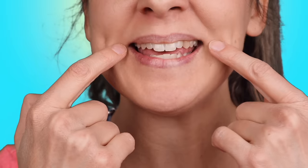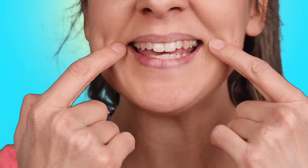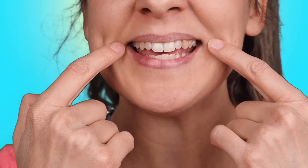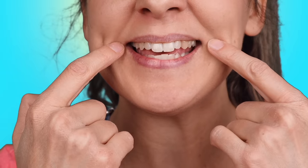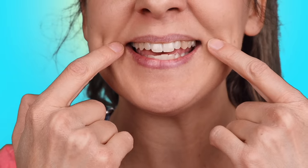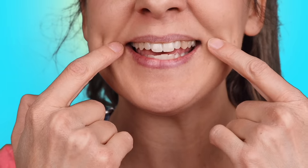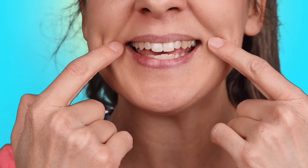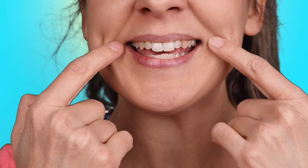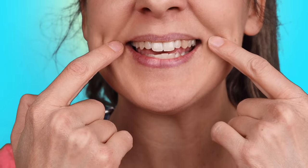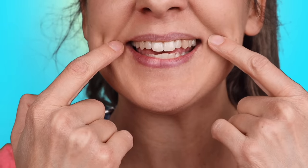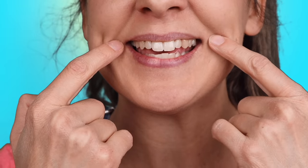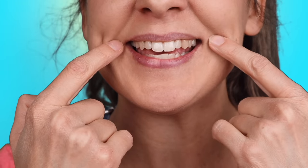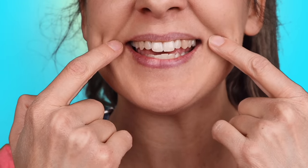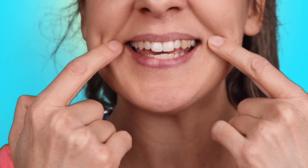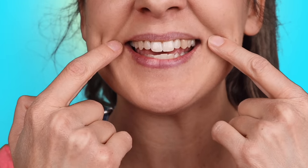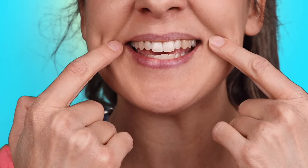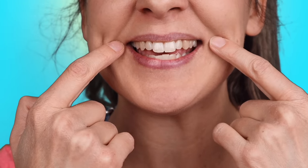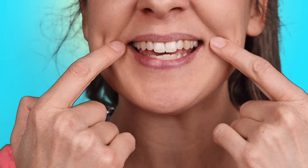Me.